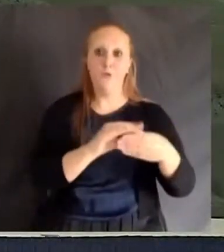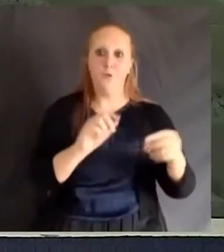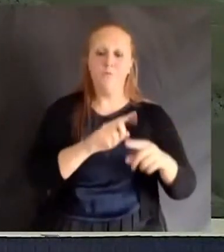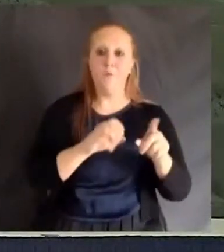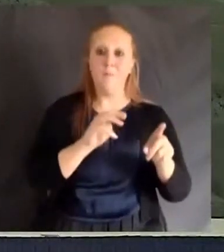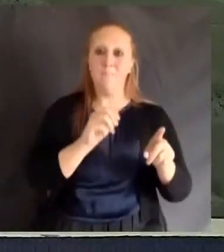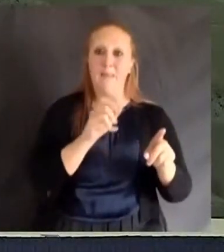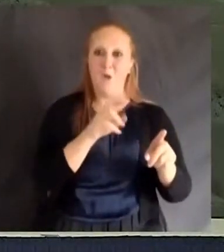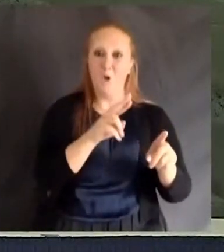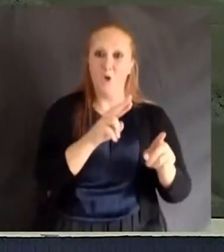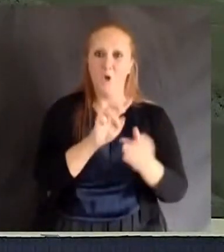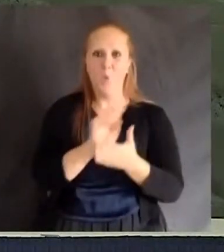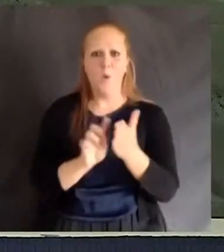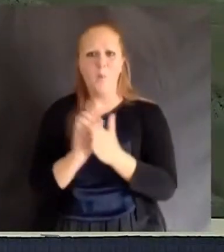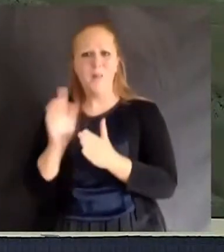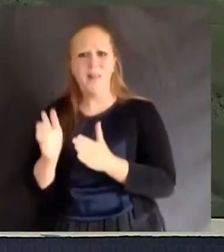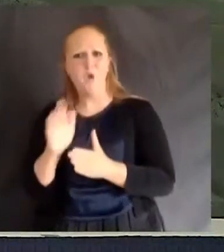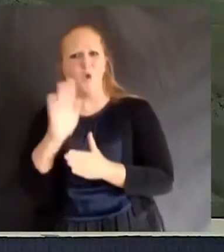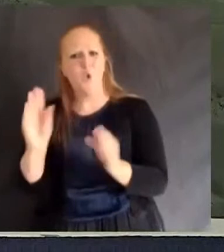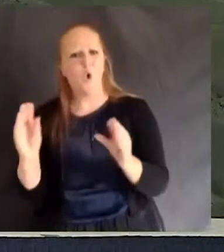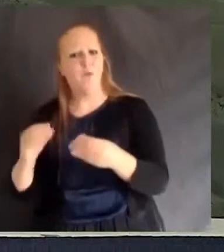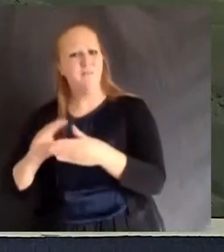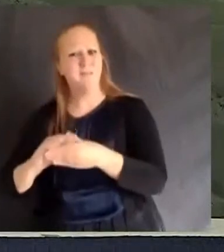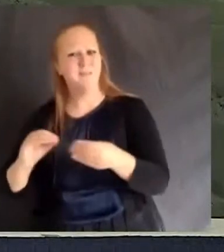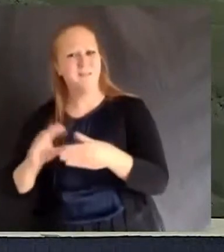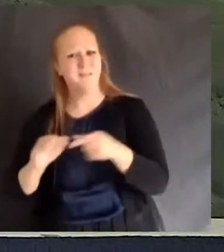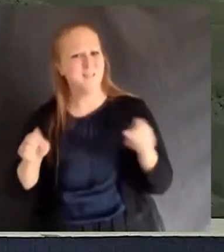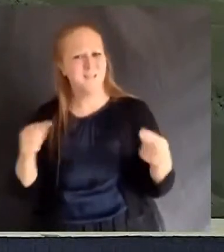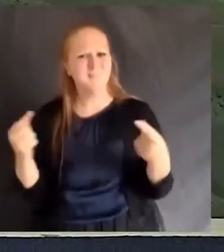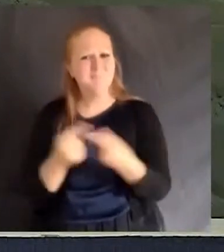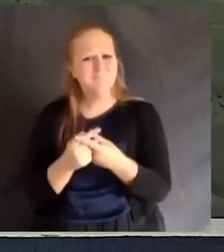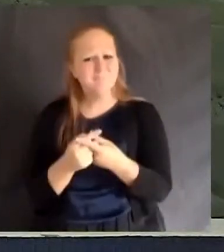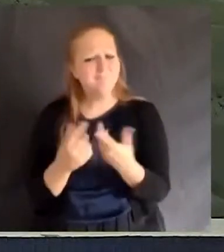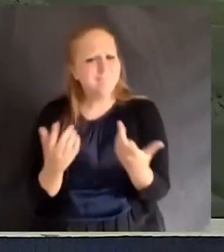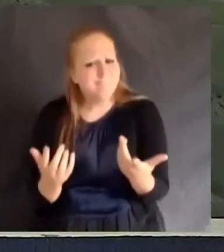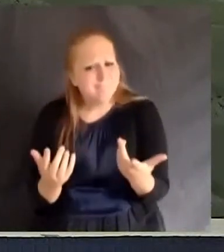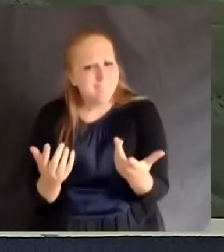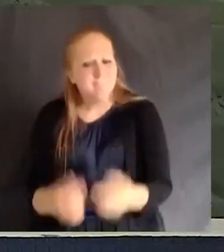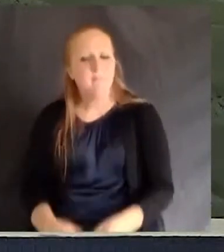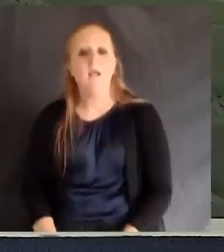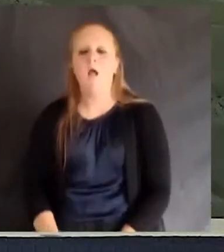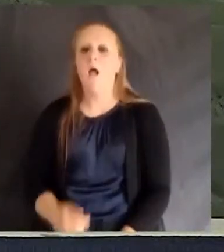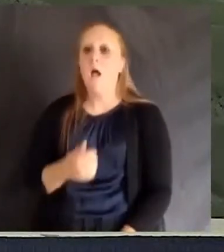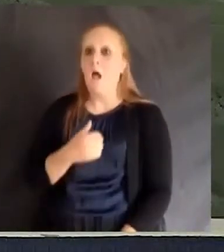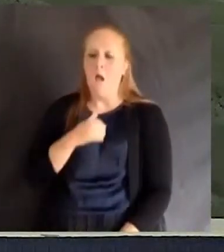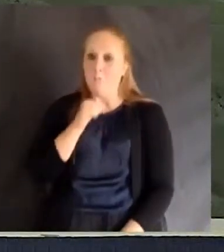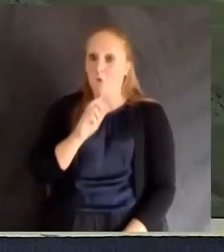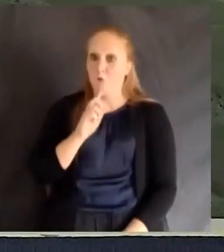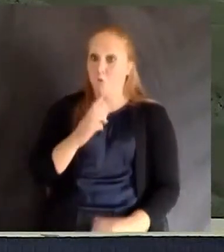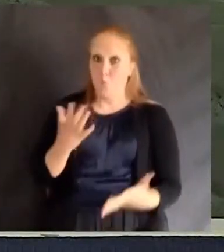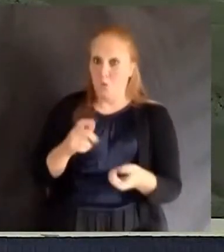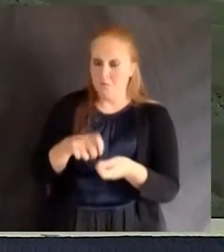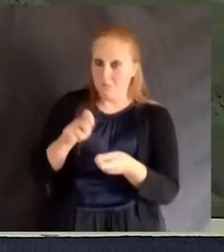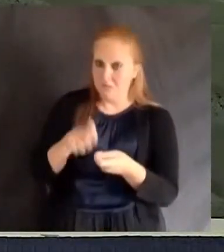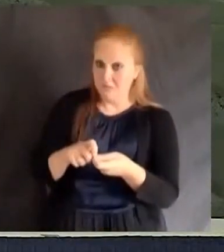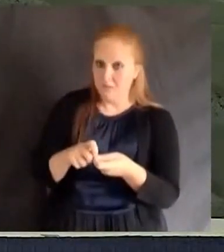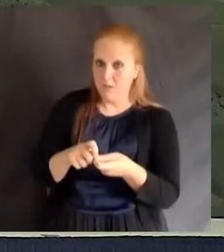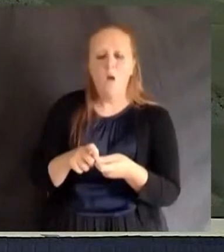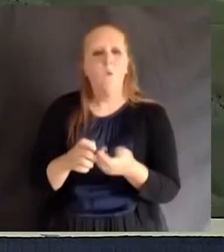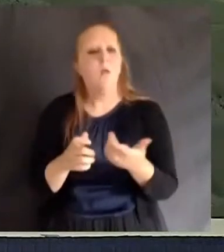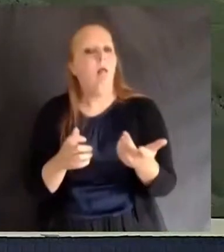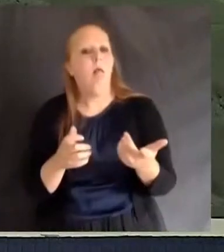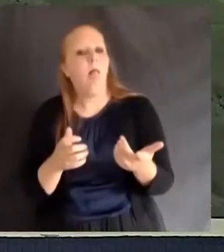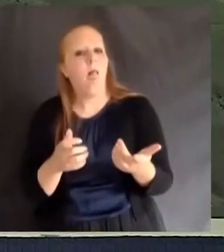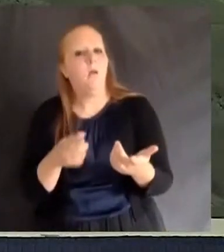Yeah, I don't think they heard, well, it depends on I don't know what they heard. You said the plan was not, so it wasn't, you